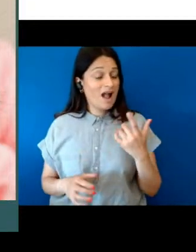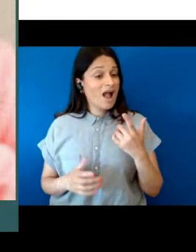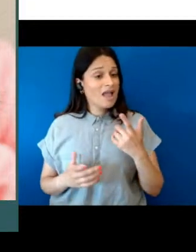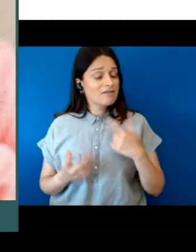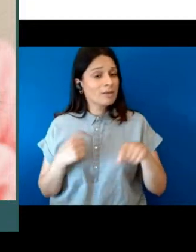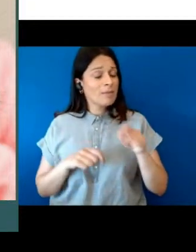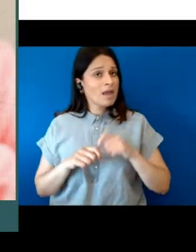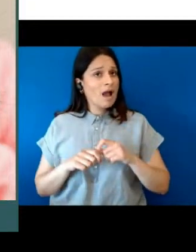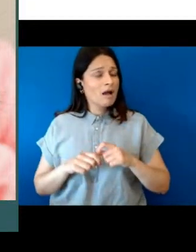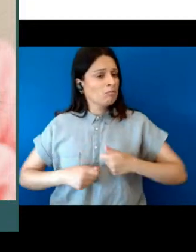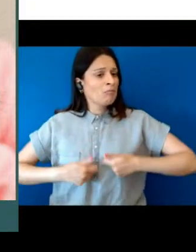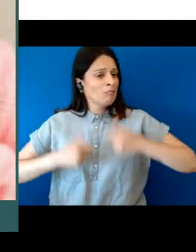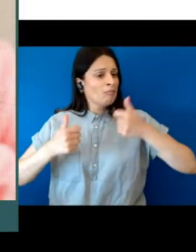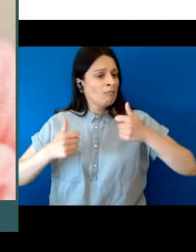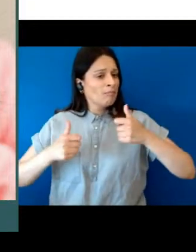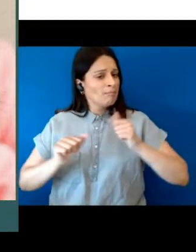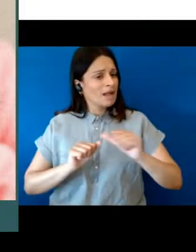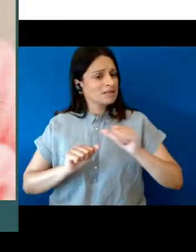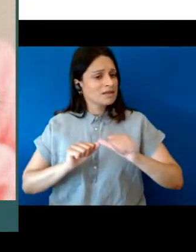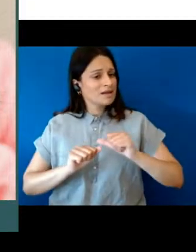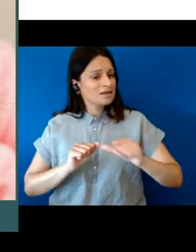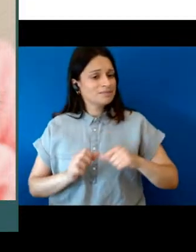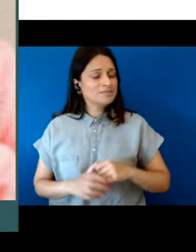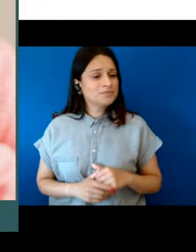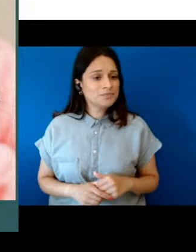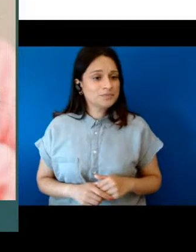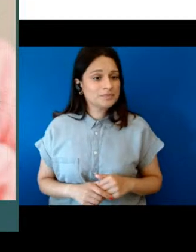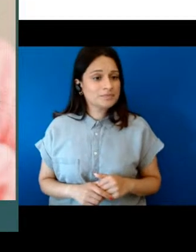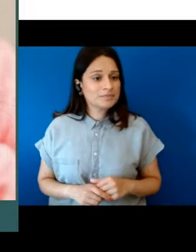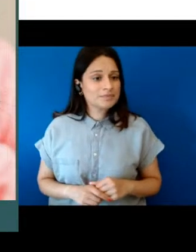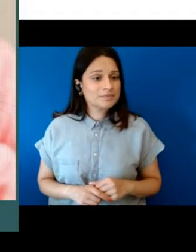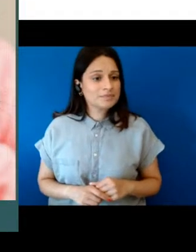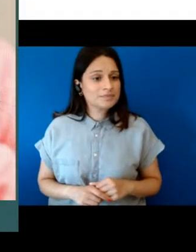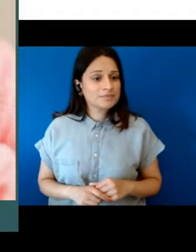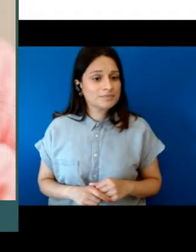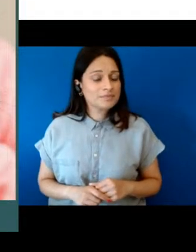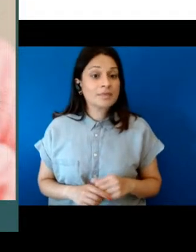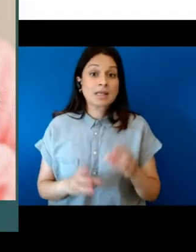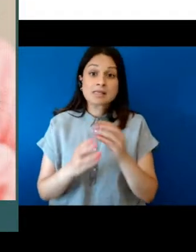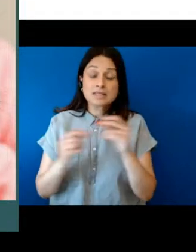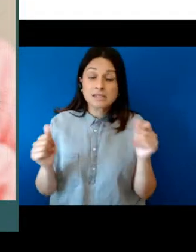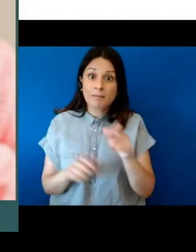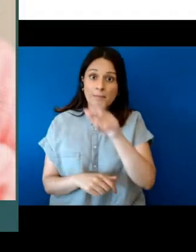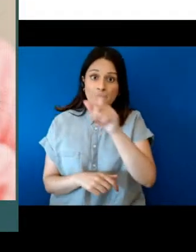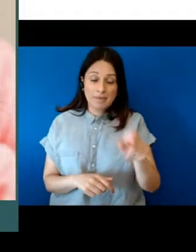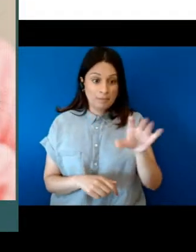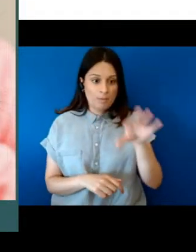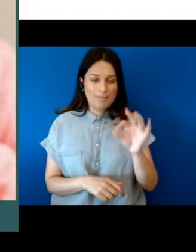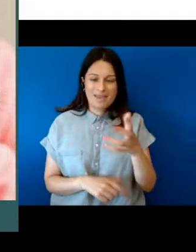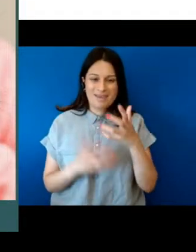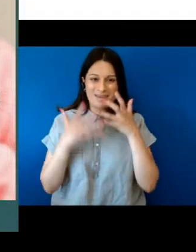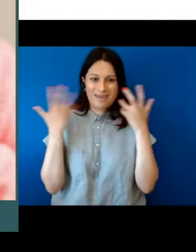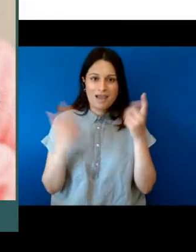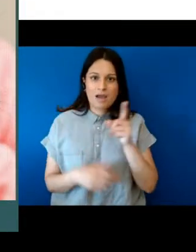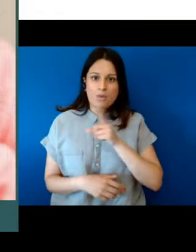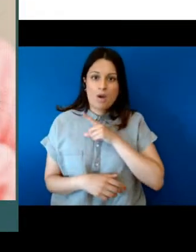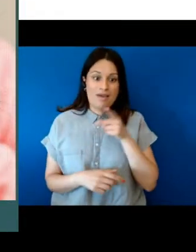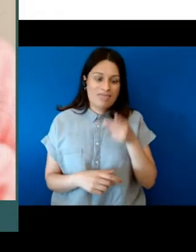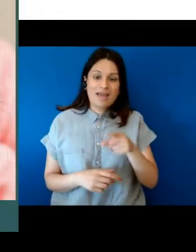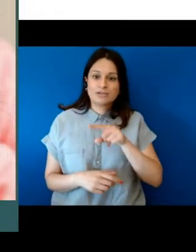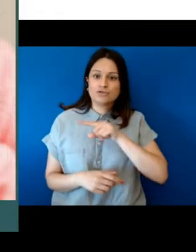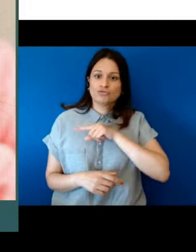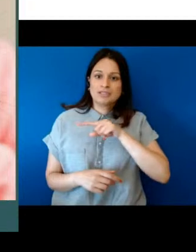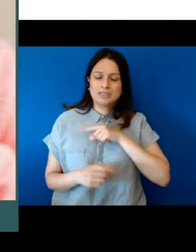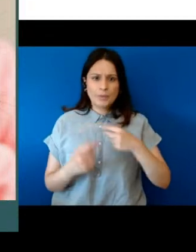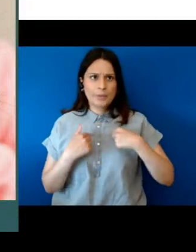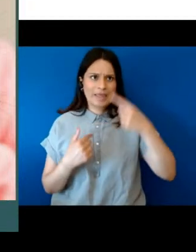So some people choose cats for those reasons and are not expecting cat allergy to